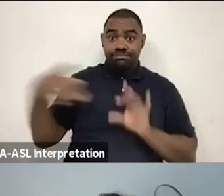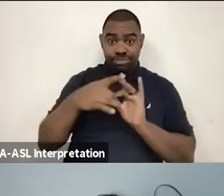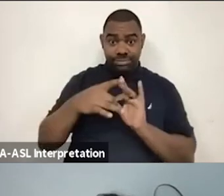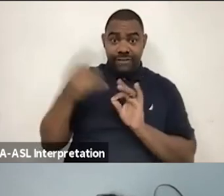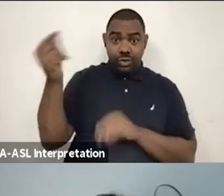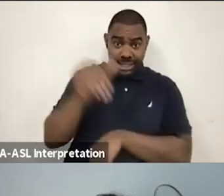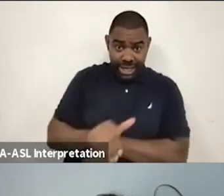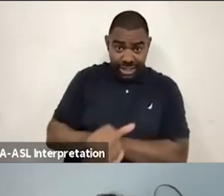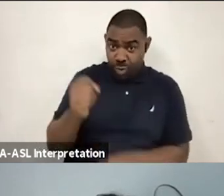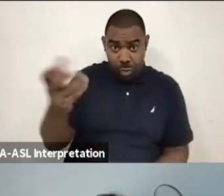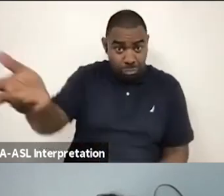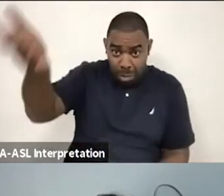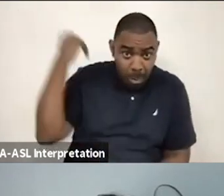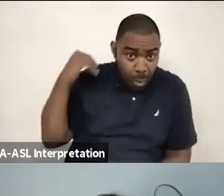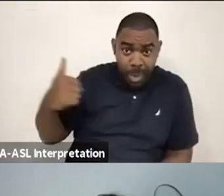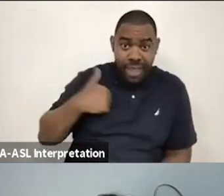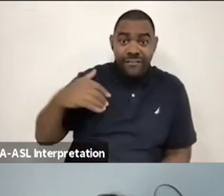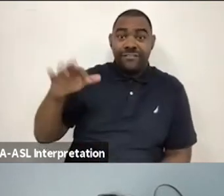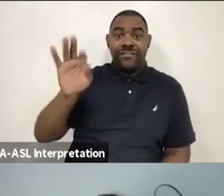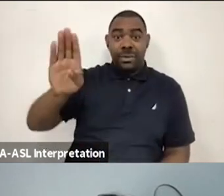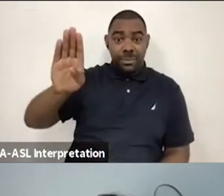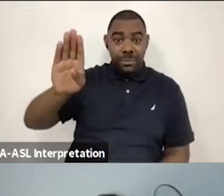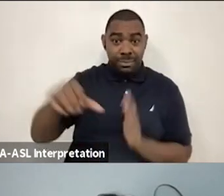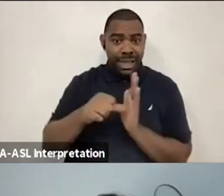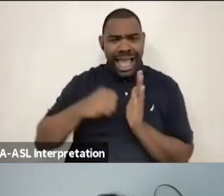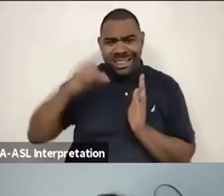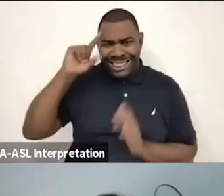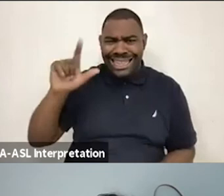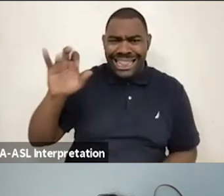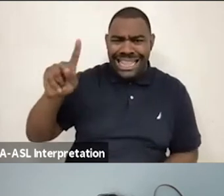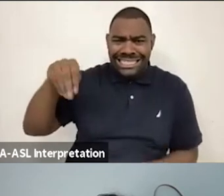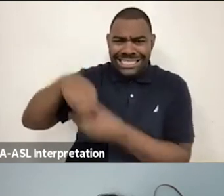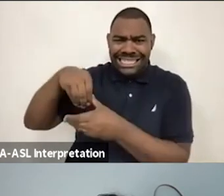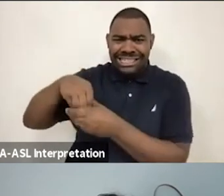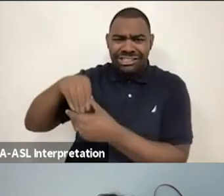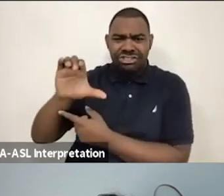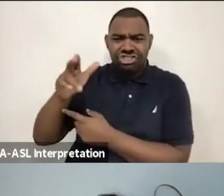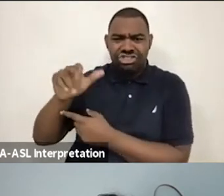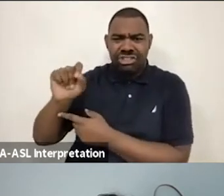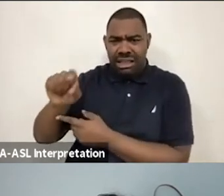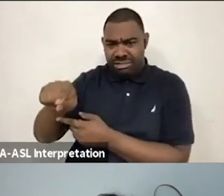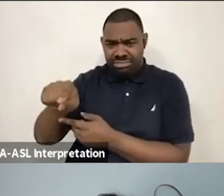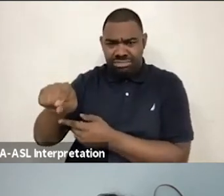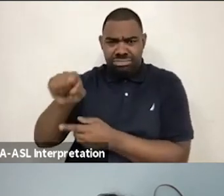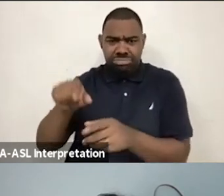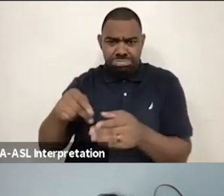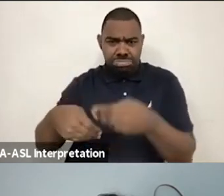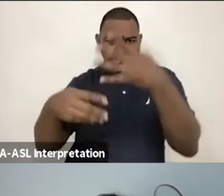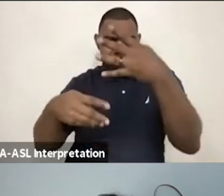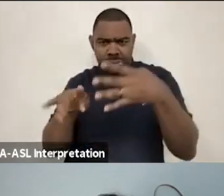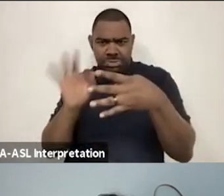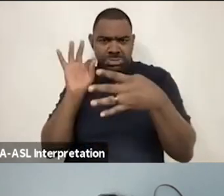night. So please check that out. We have a Facebook page. I think that somebody put the link in the chat for everybody to find.